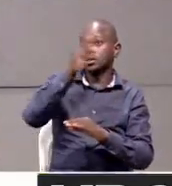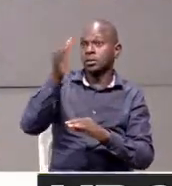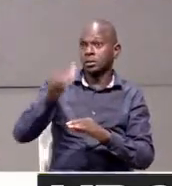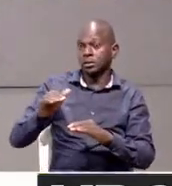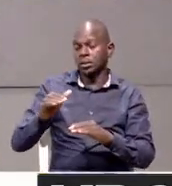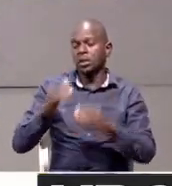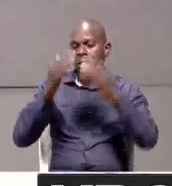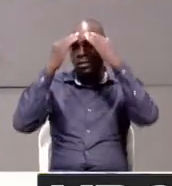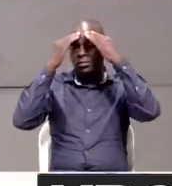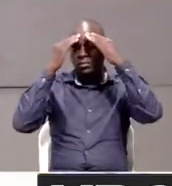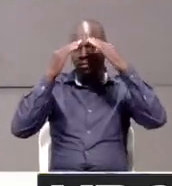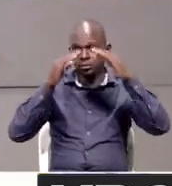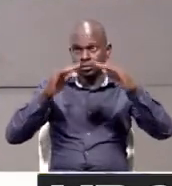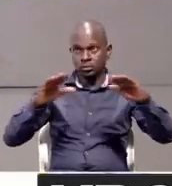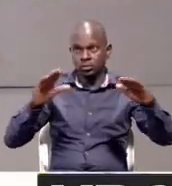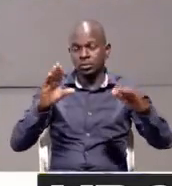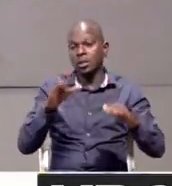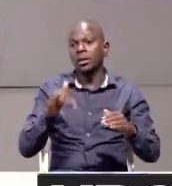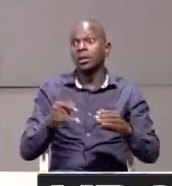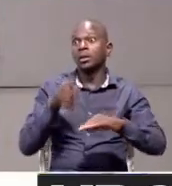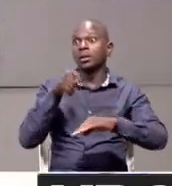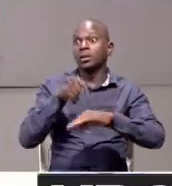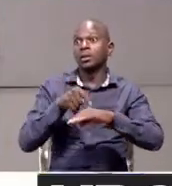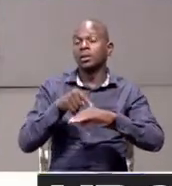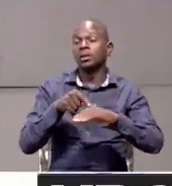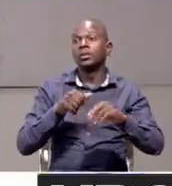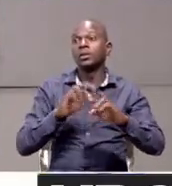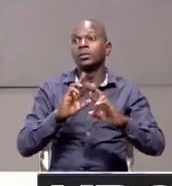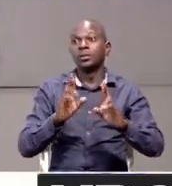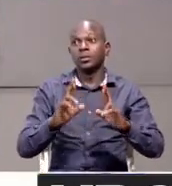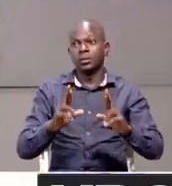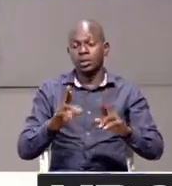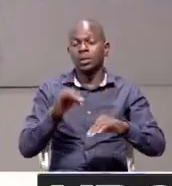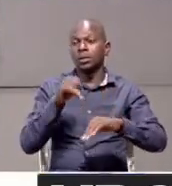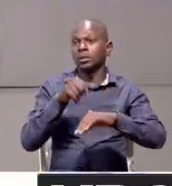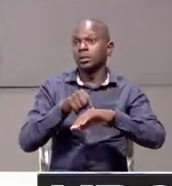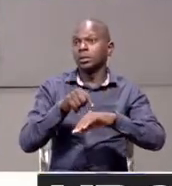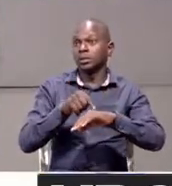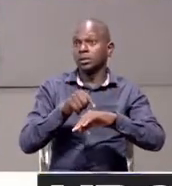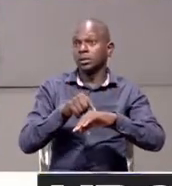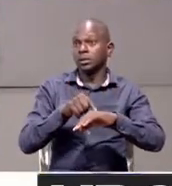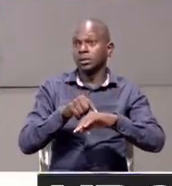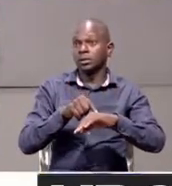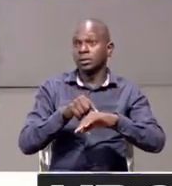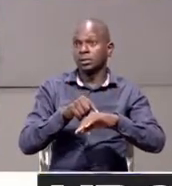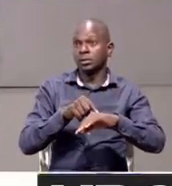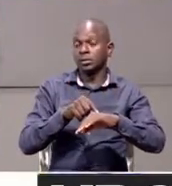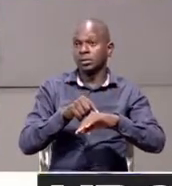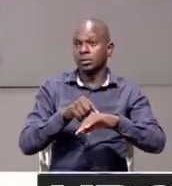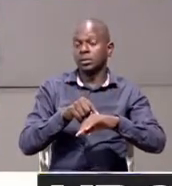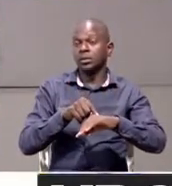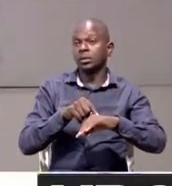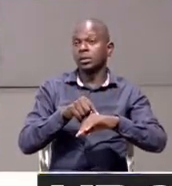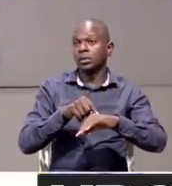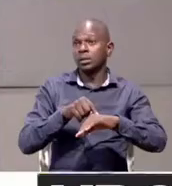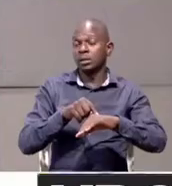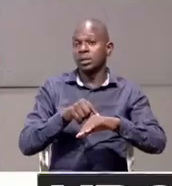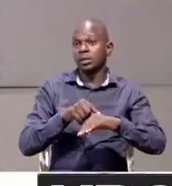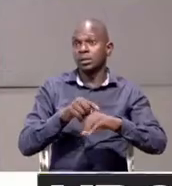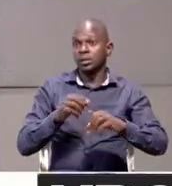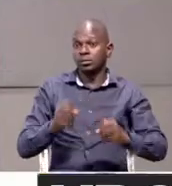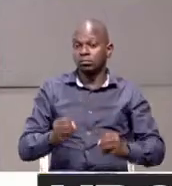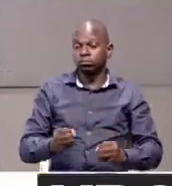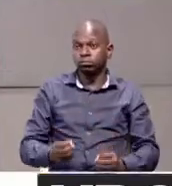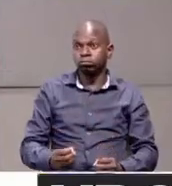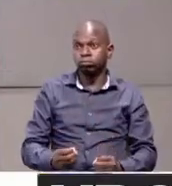them aware that anytime they should be prepared, at a point they are going to... At a point, eruption can